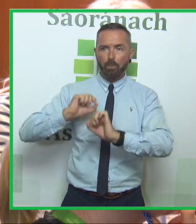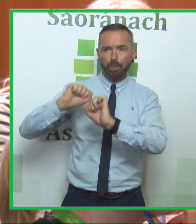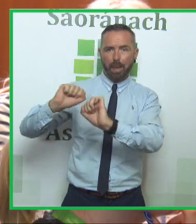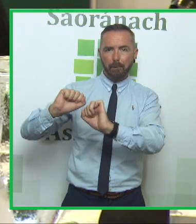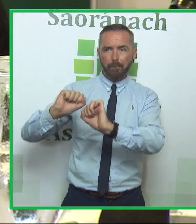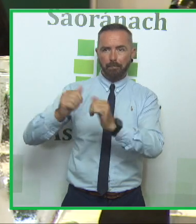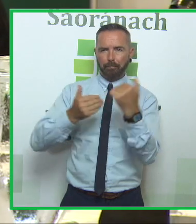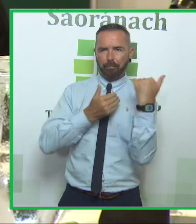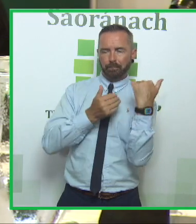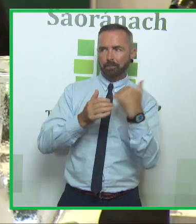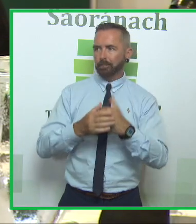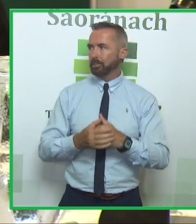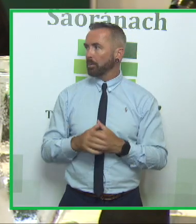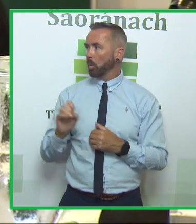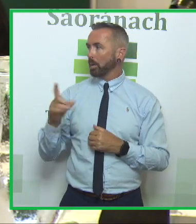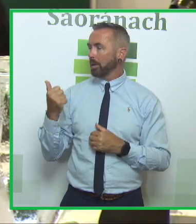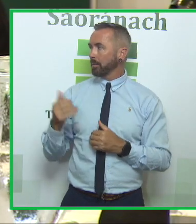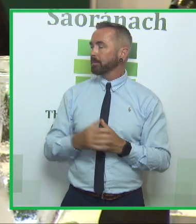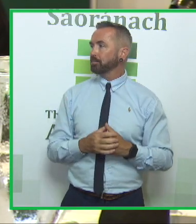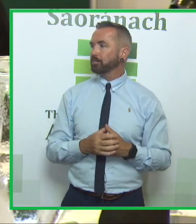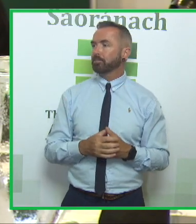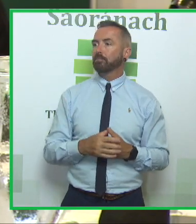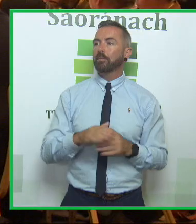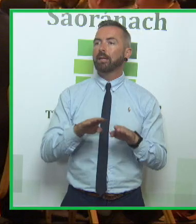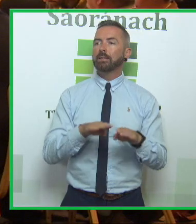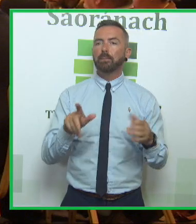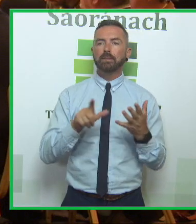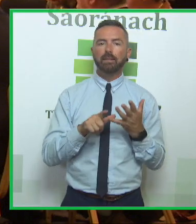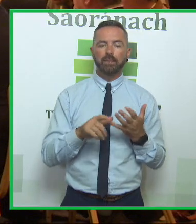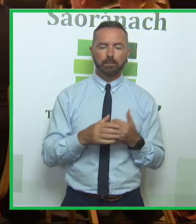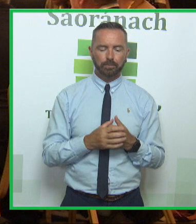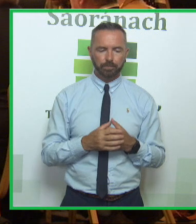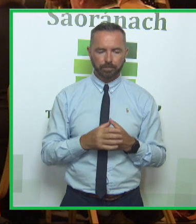come back to that now with Nikki in a second. So, table 7.